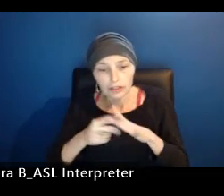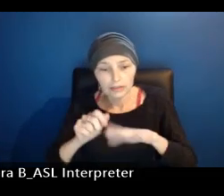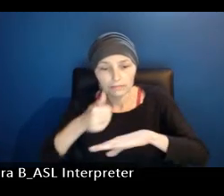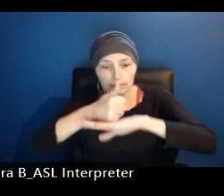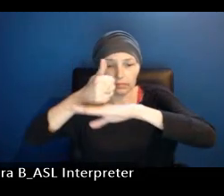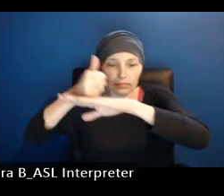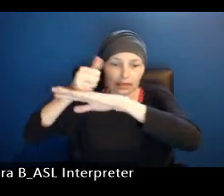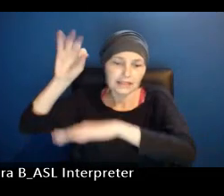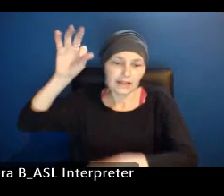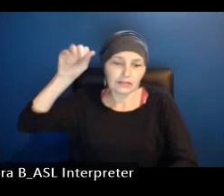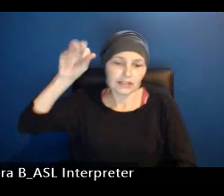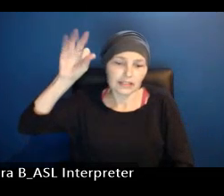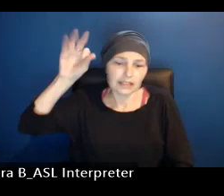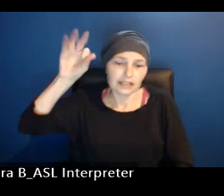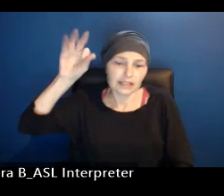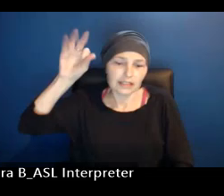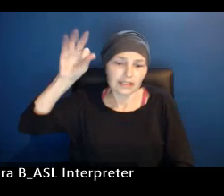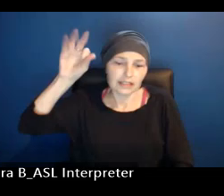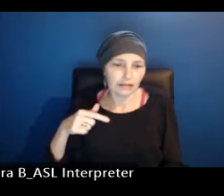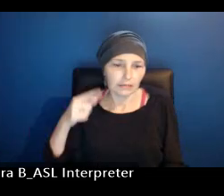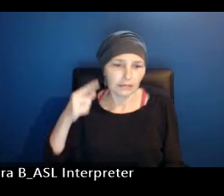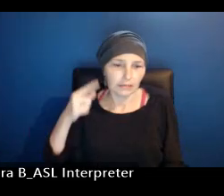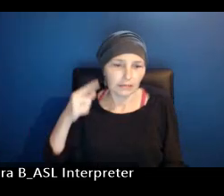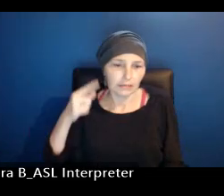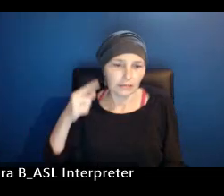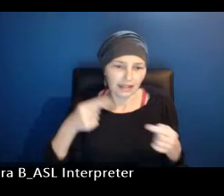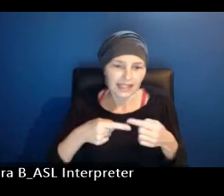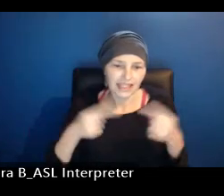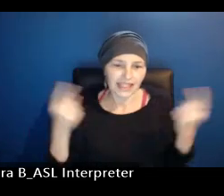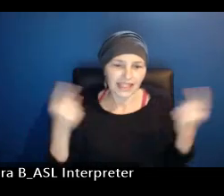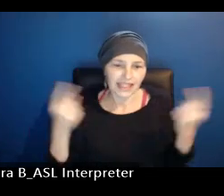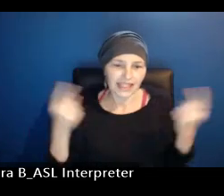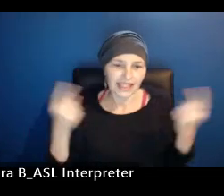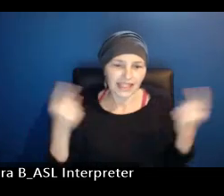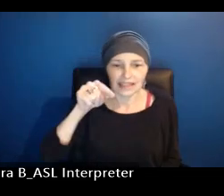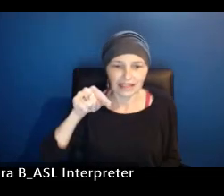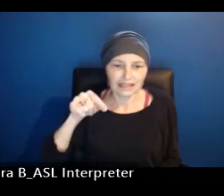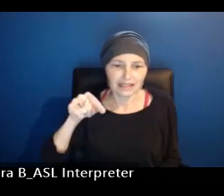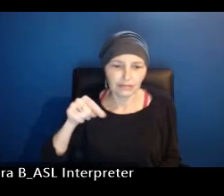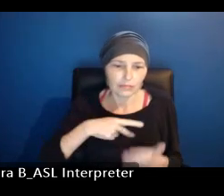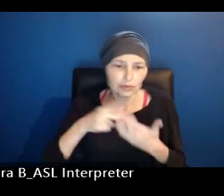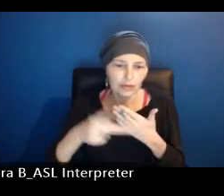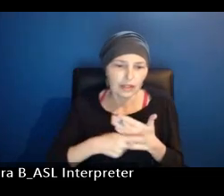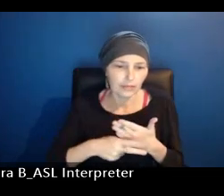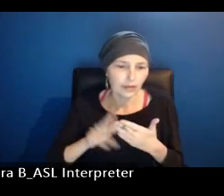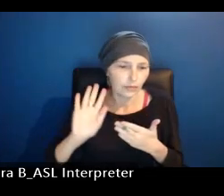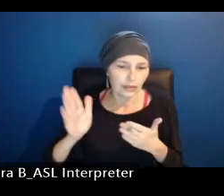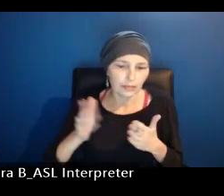totally against this here. It's going to be huge expenses, and yeah,